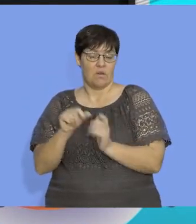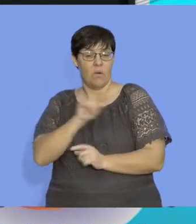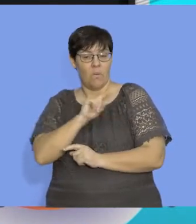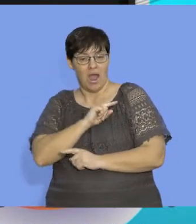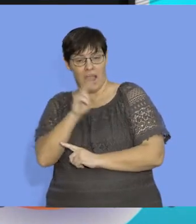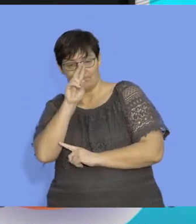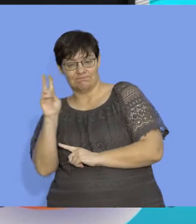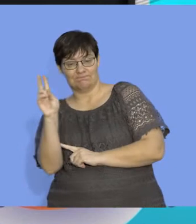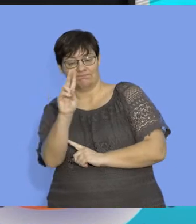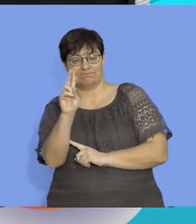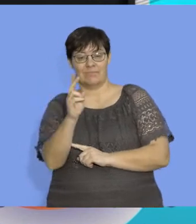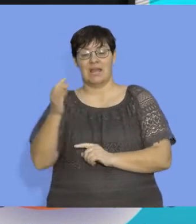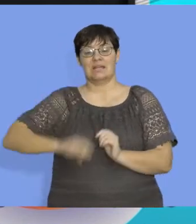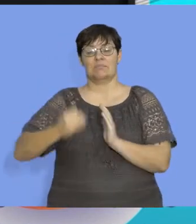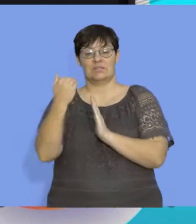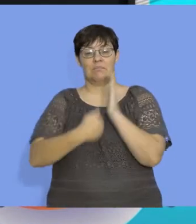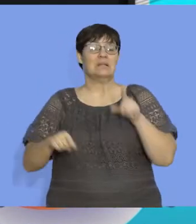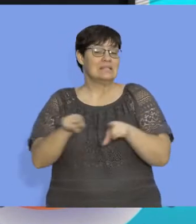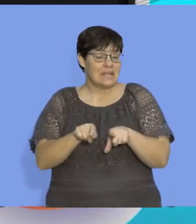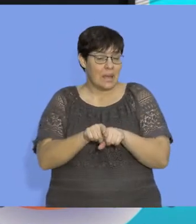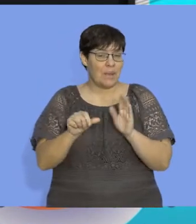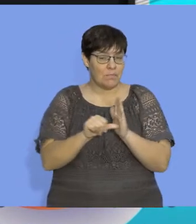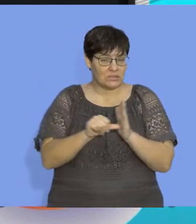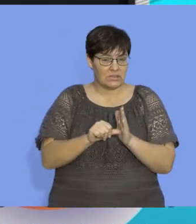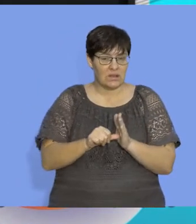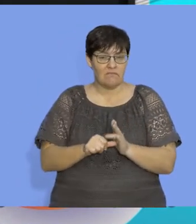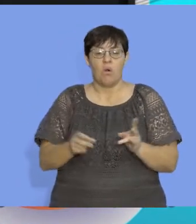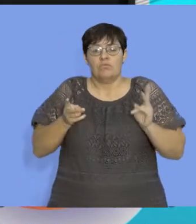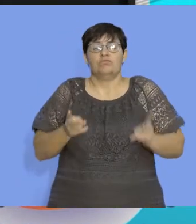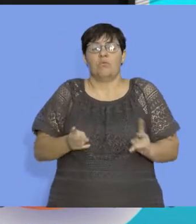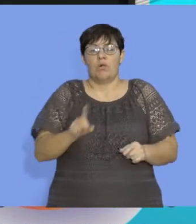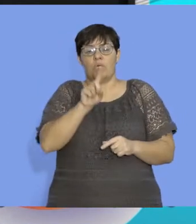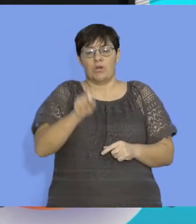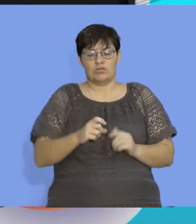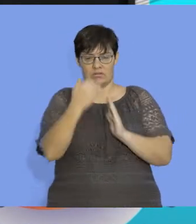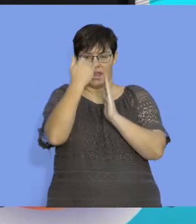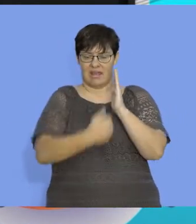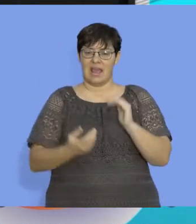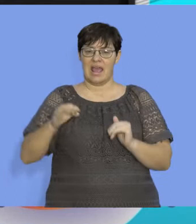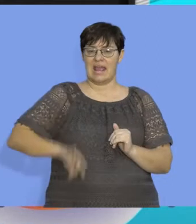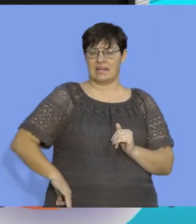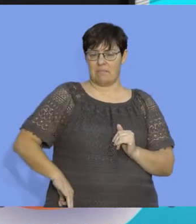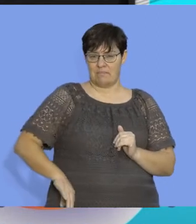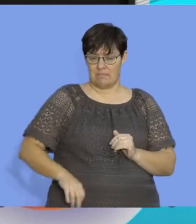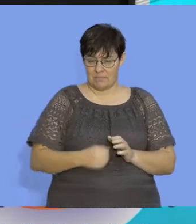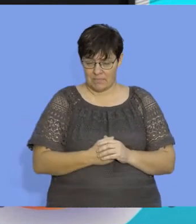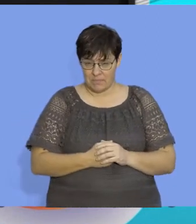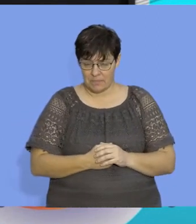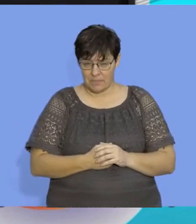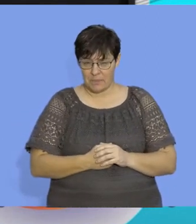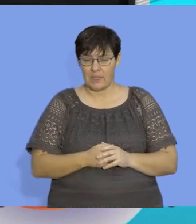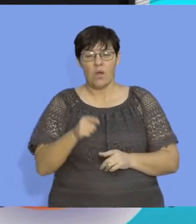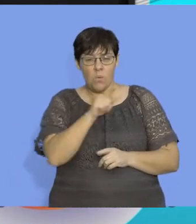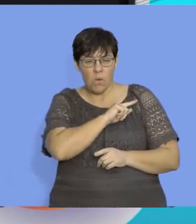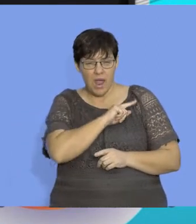for a normal question on the income statement. As you can clearly see, what figure do you require